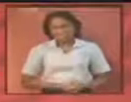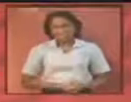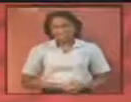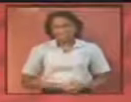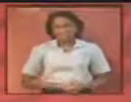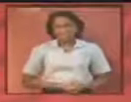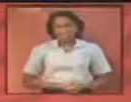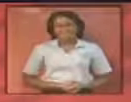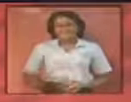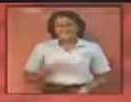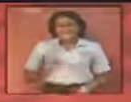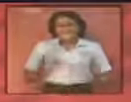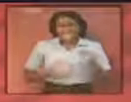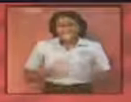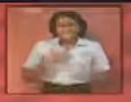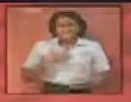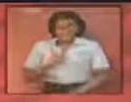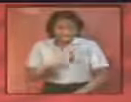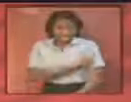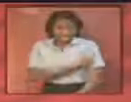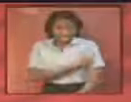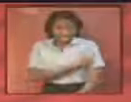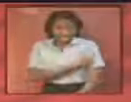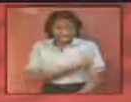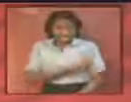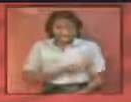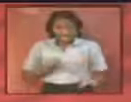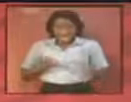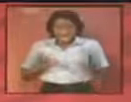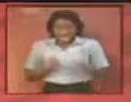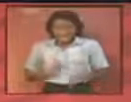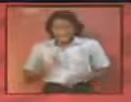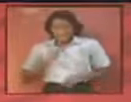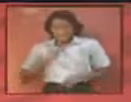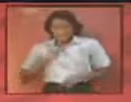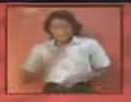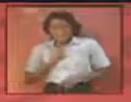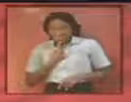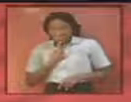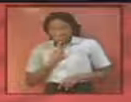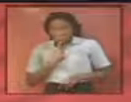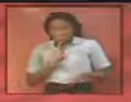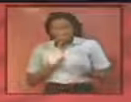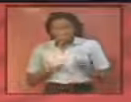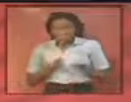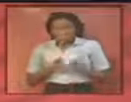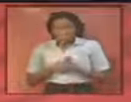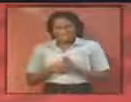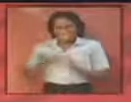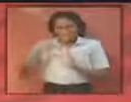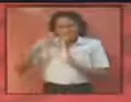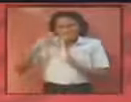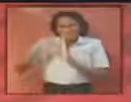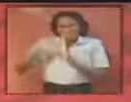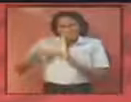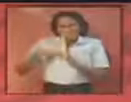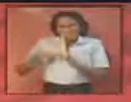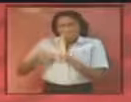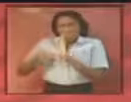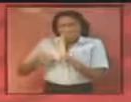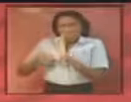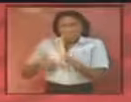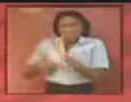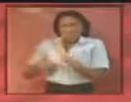The chance of severe adverse events with any of the vaccines is thousands of times lower